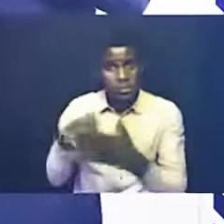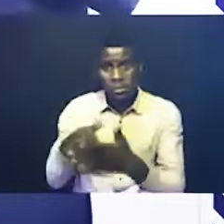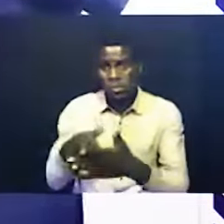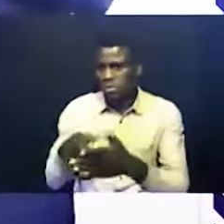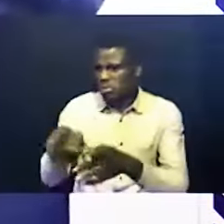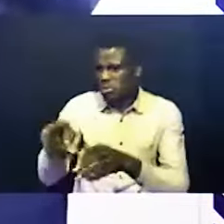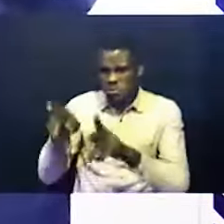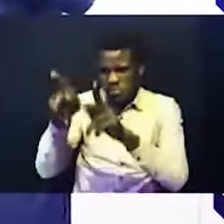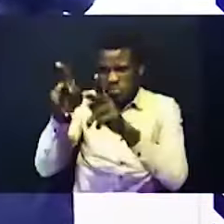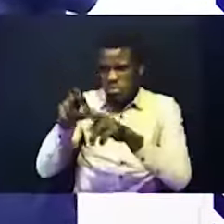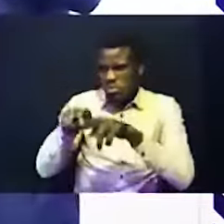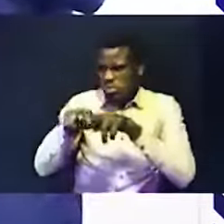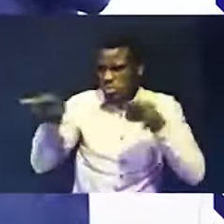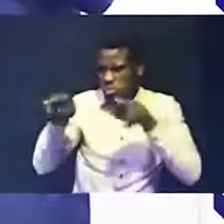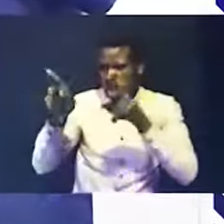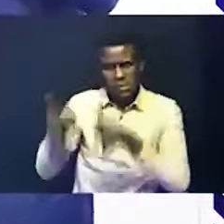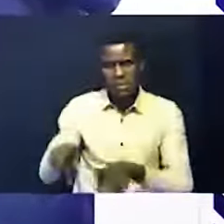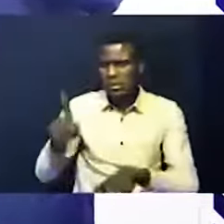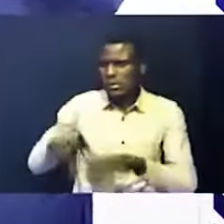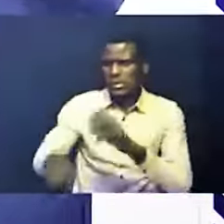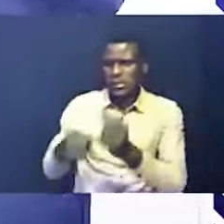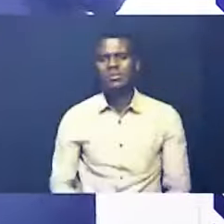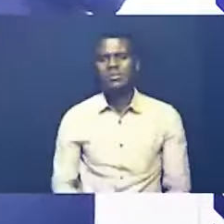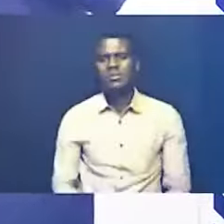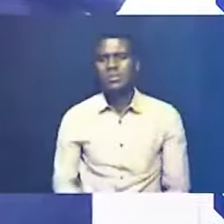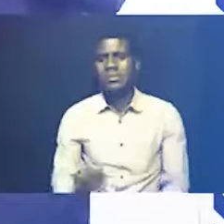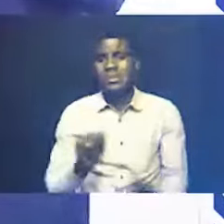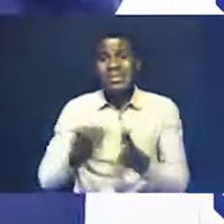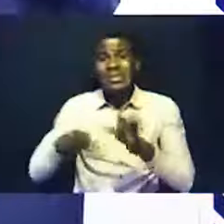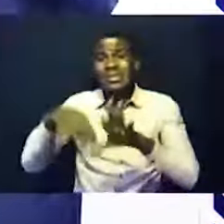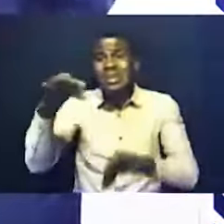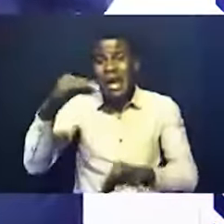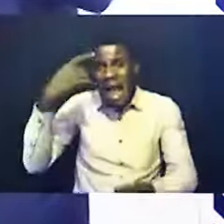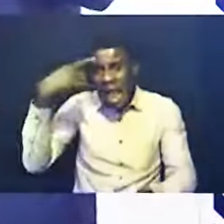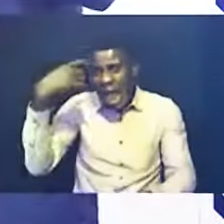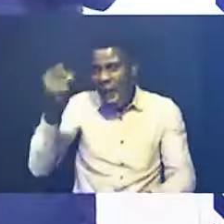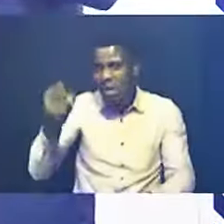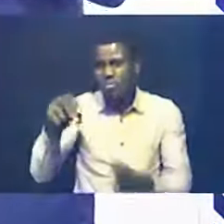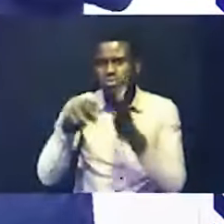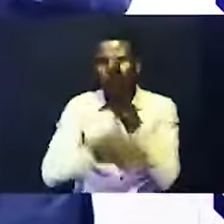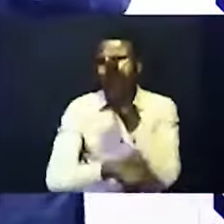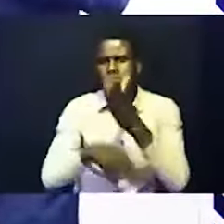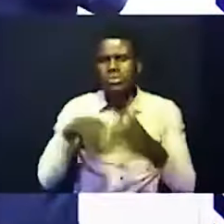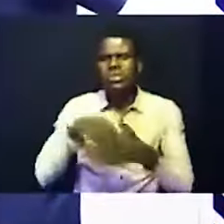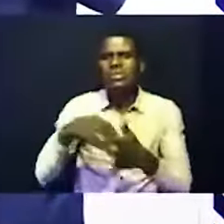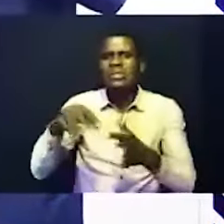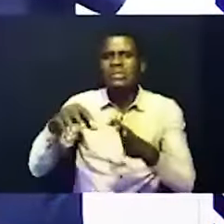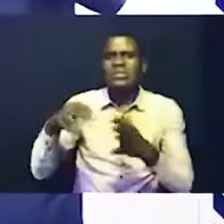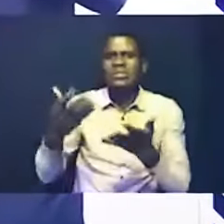operation these are described as spiritual wickedness in the Heavenly